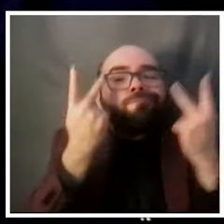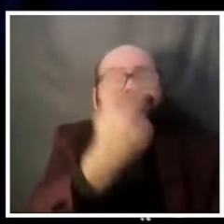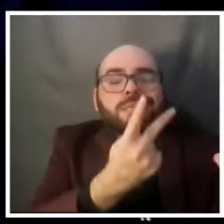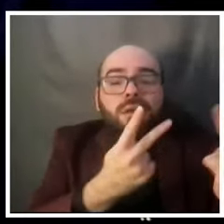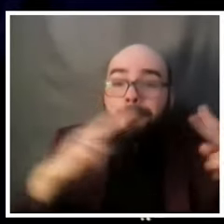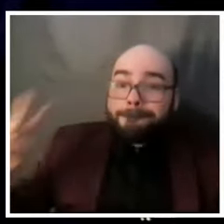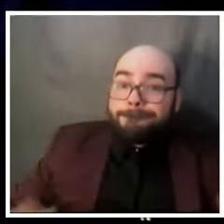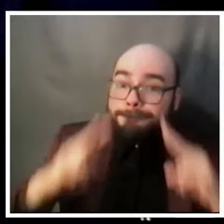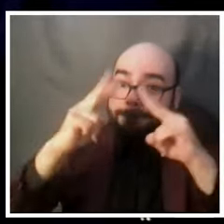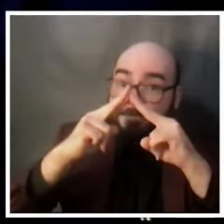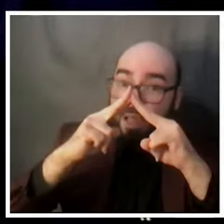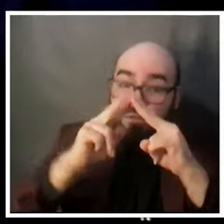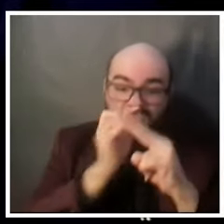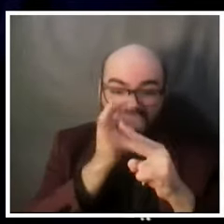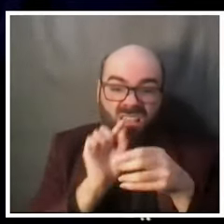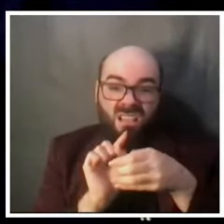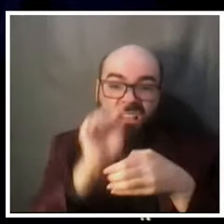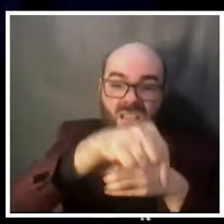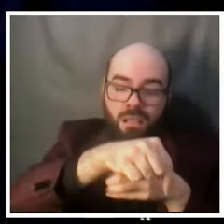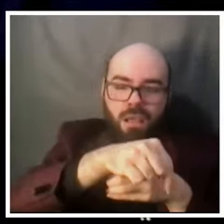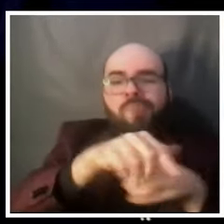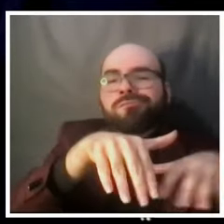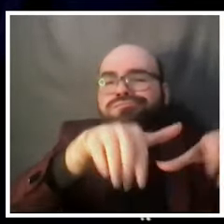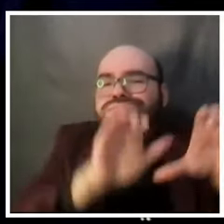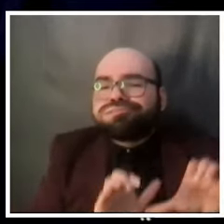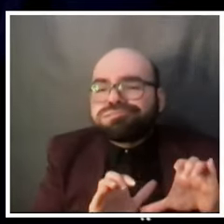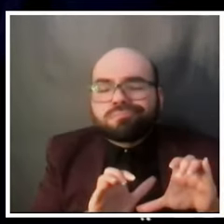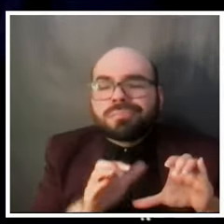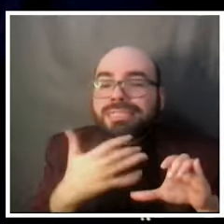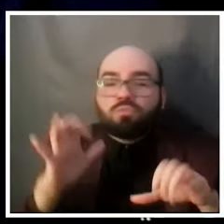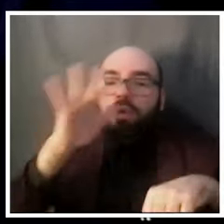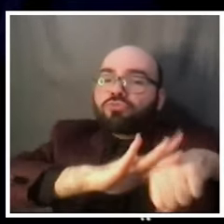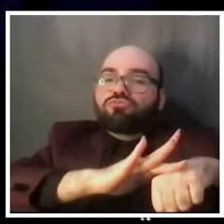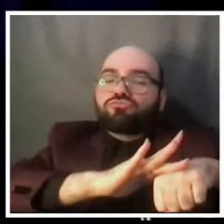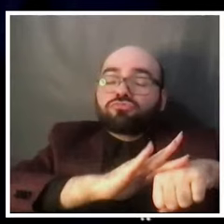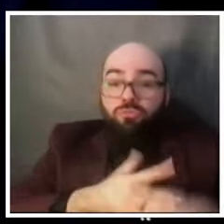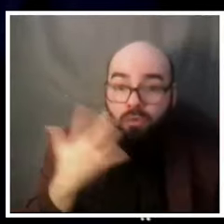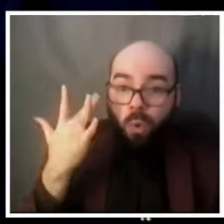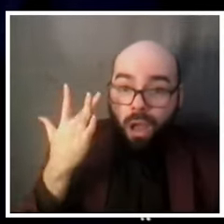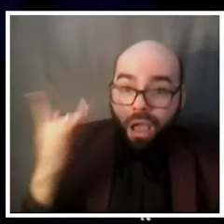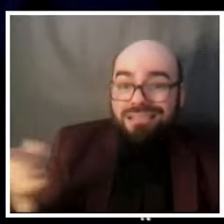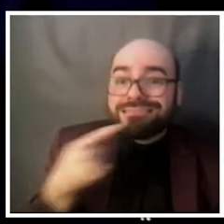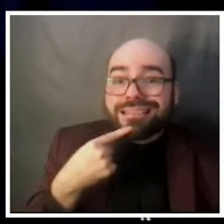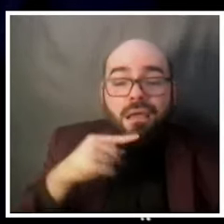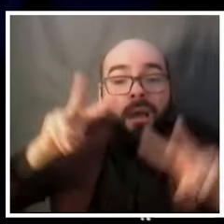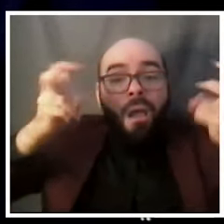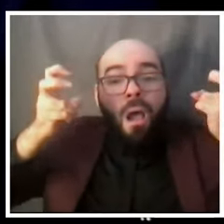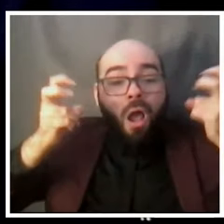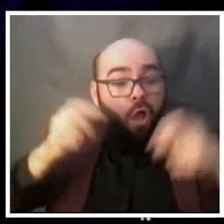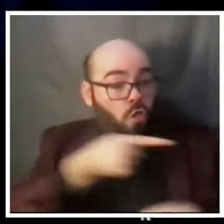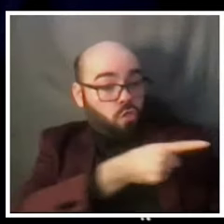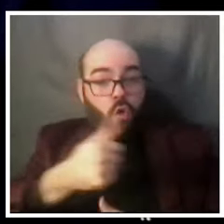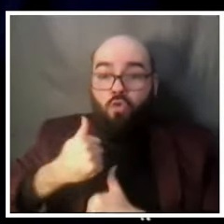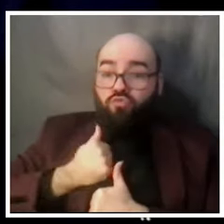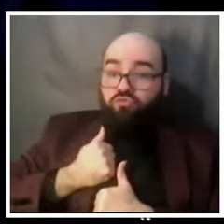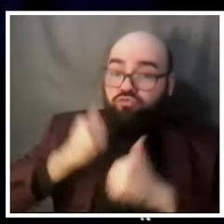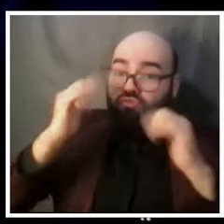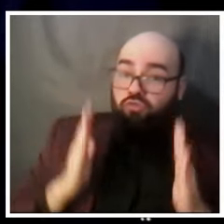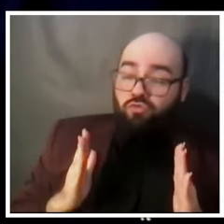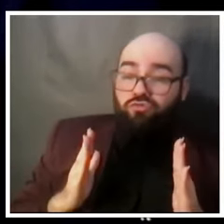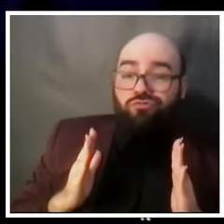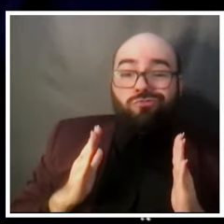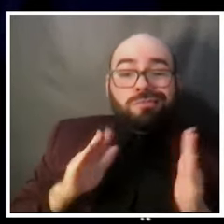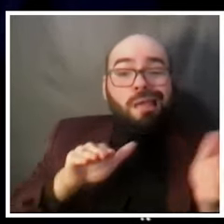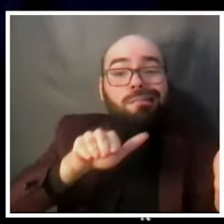was president. Why? He said that those soldiers who gave their lives were, quote, was his